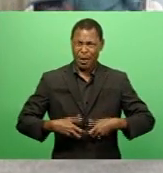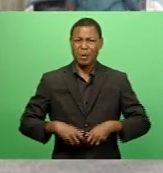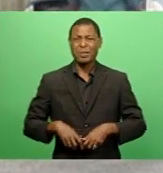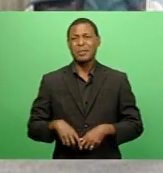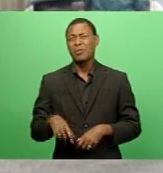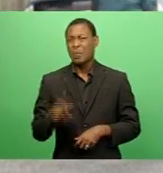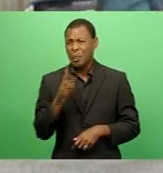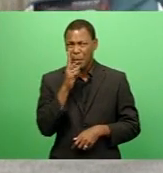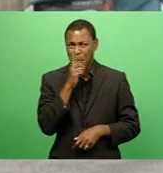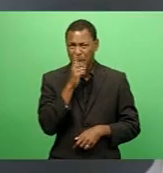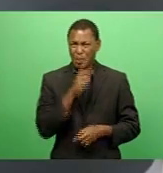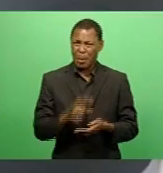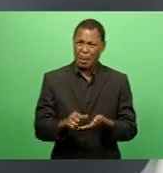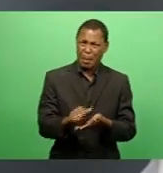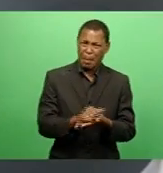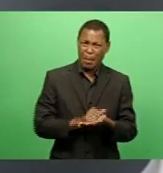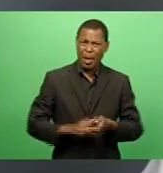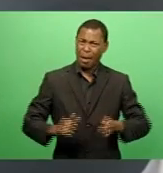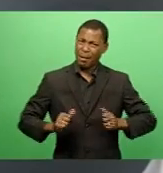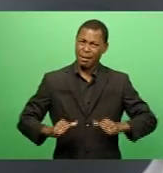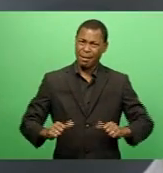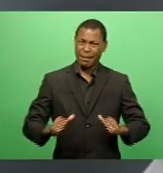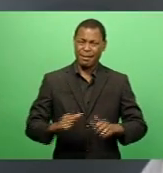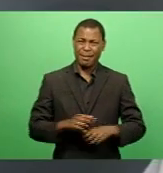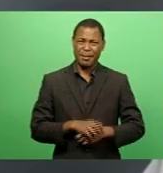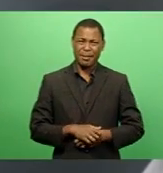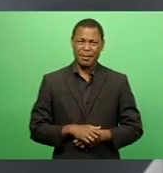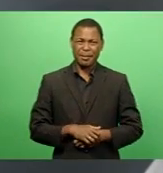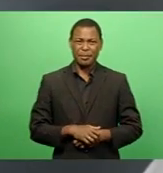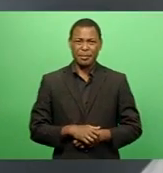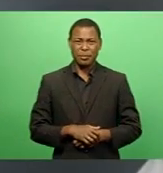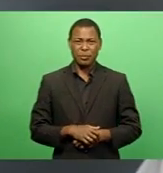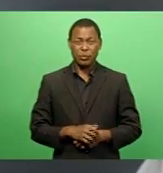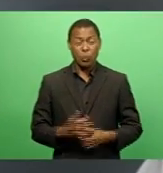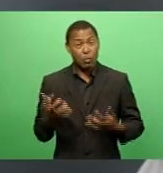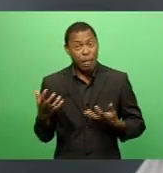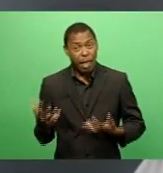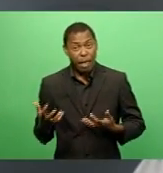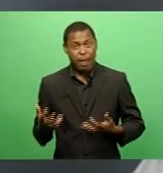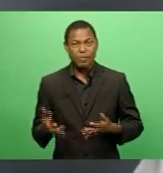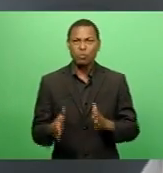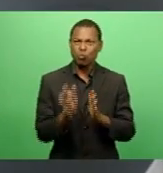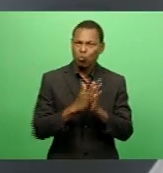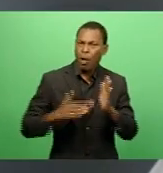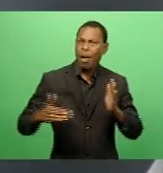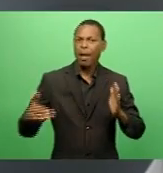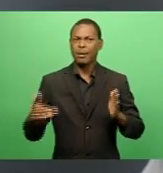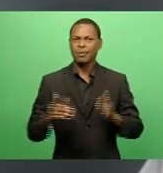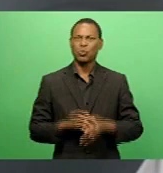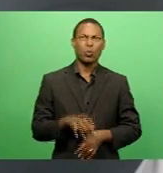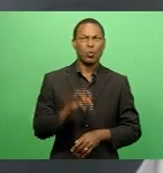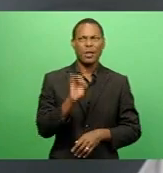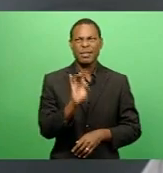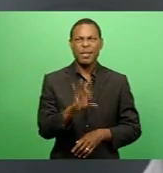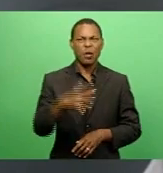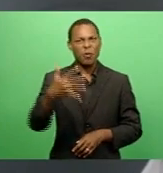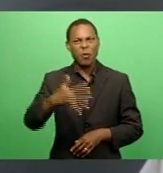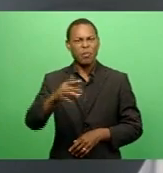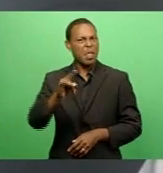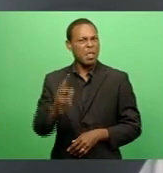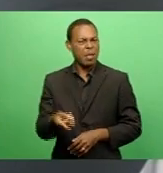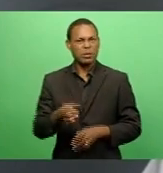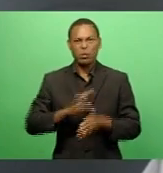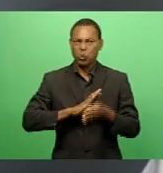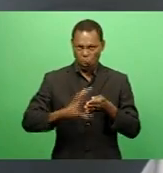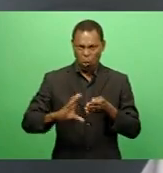who buy cars from auctions. Or in some cases of the heavy vehicles, there could be $10,000 or $15,000